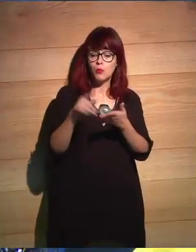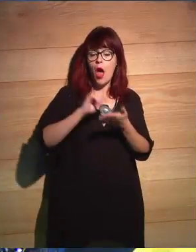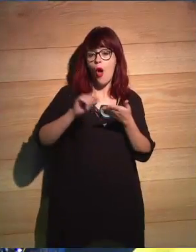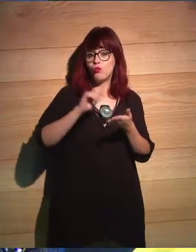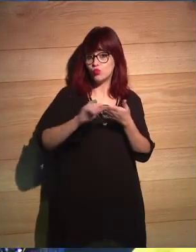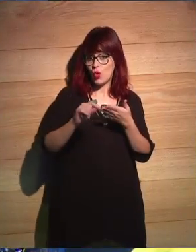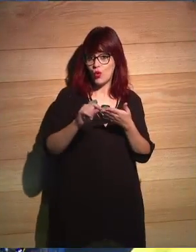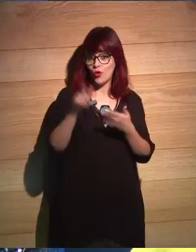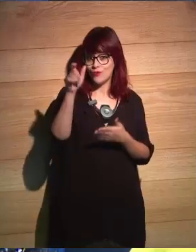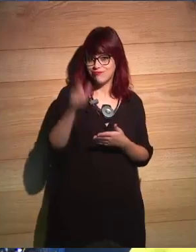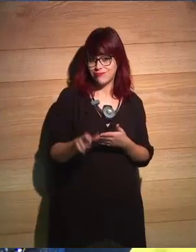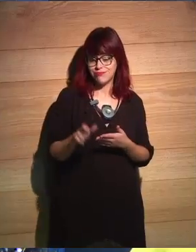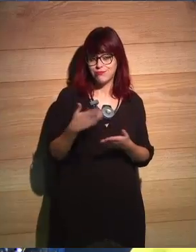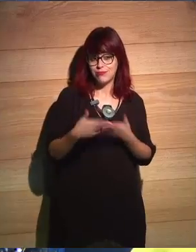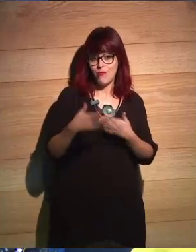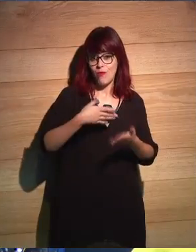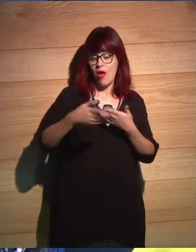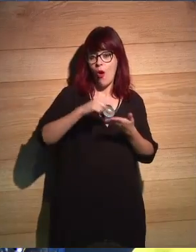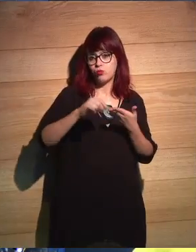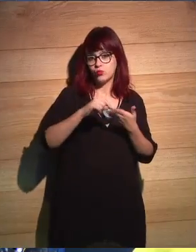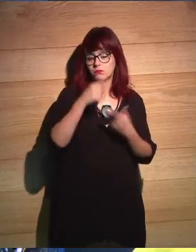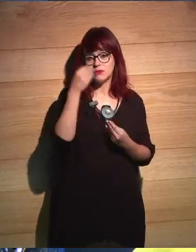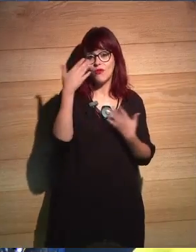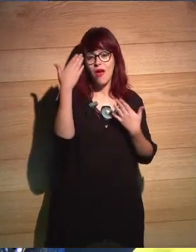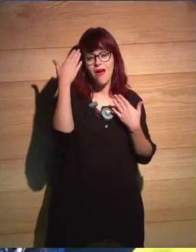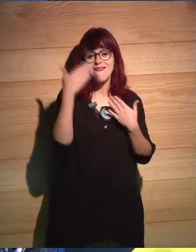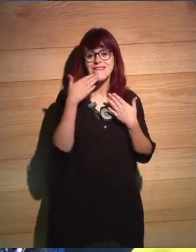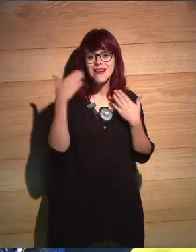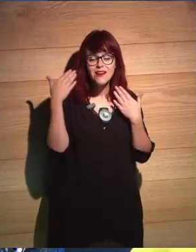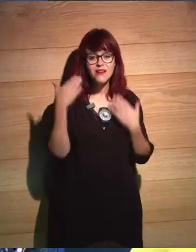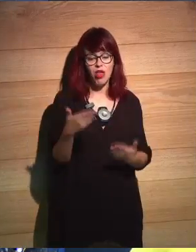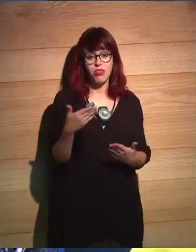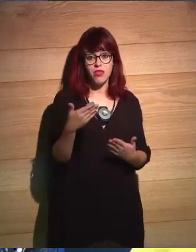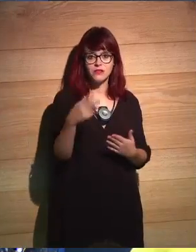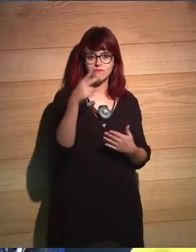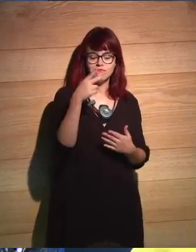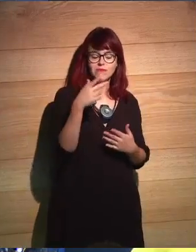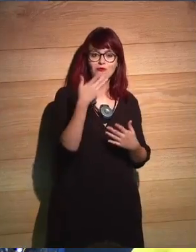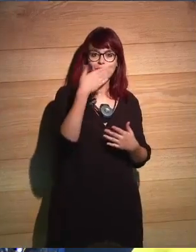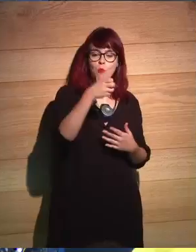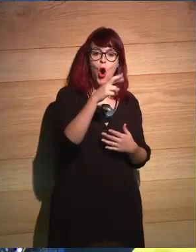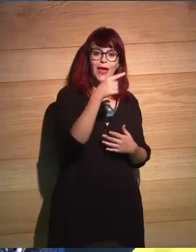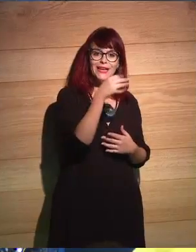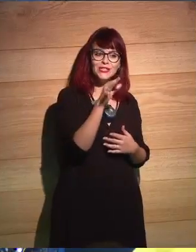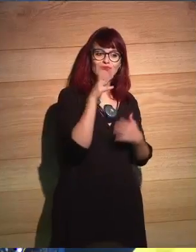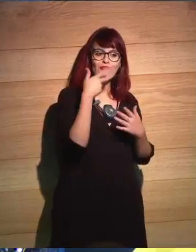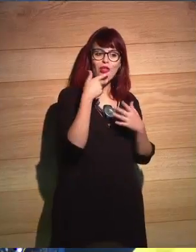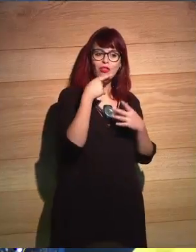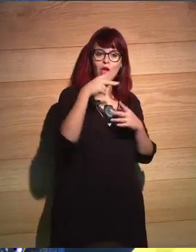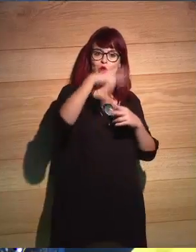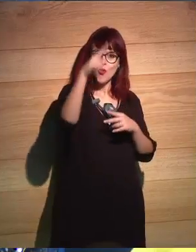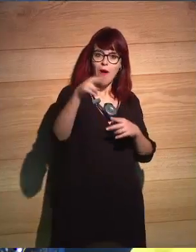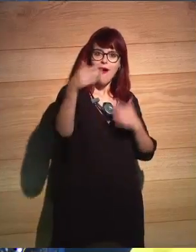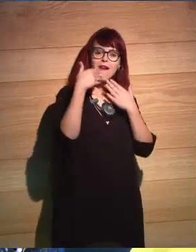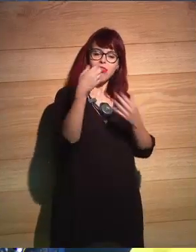we can talk about Borges, who was an author that, thanks to whom we found out